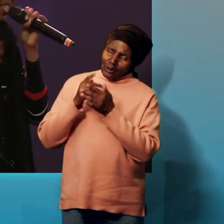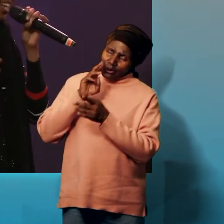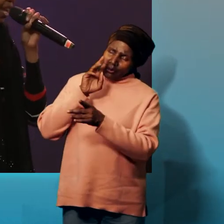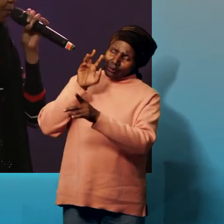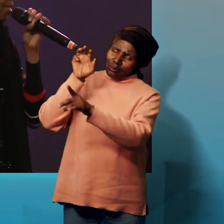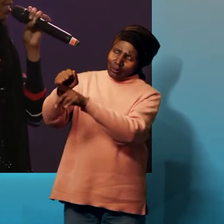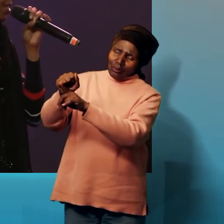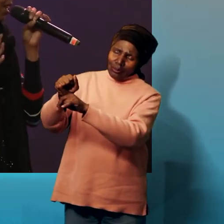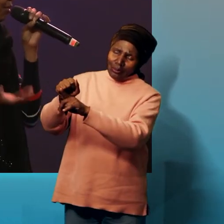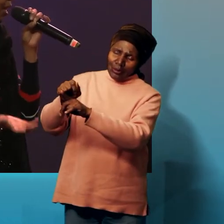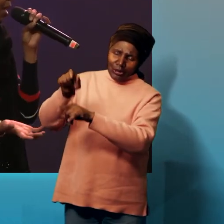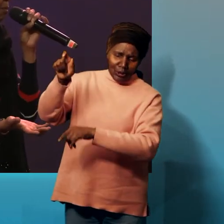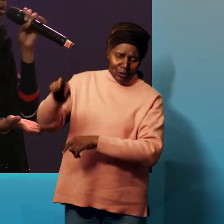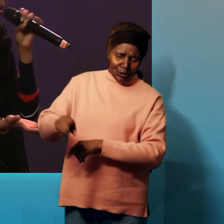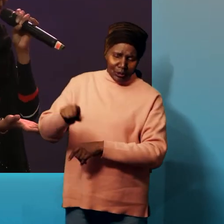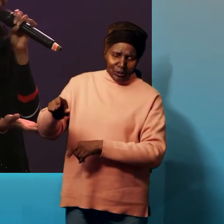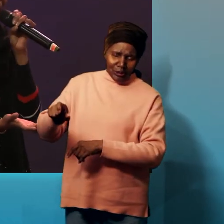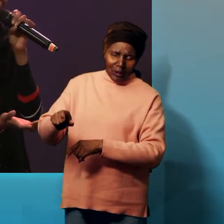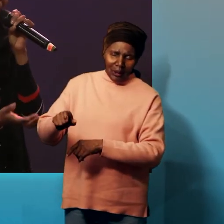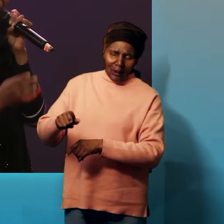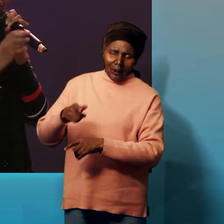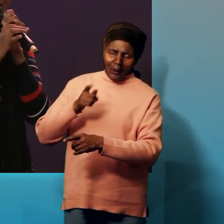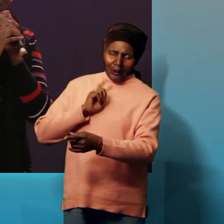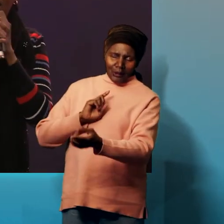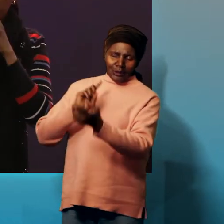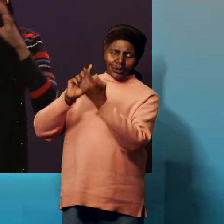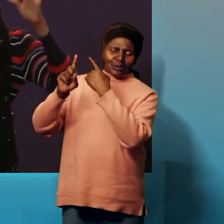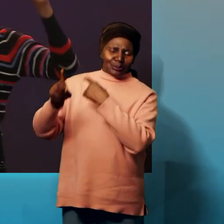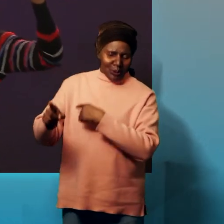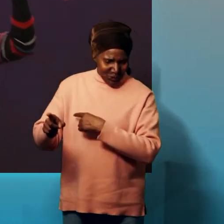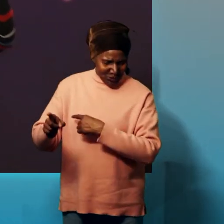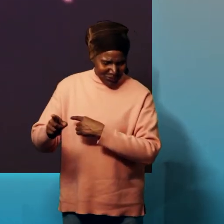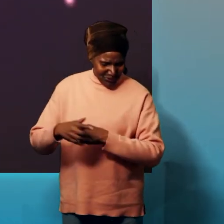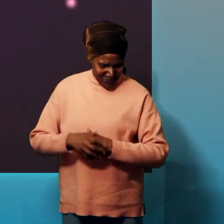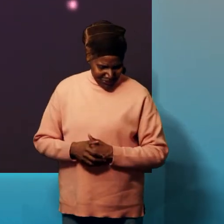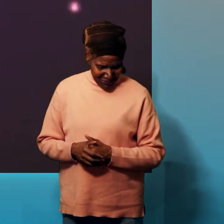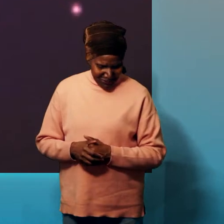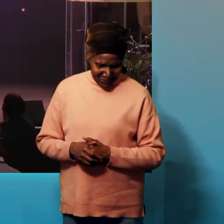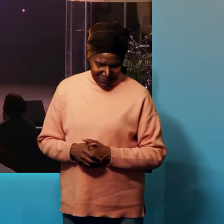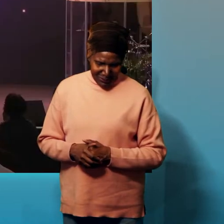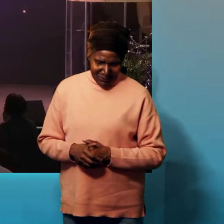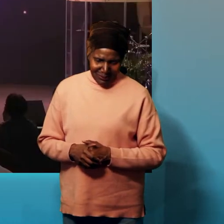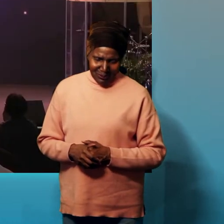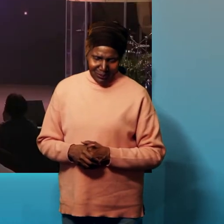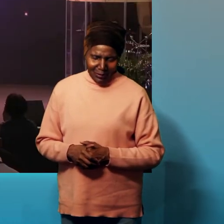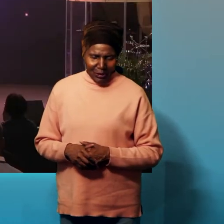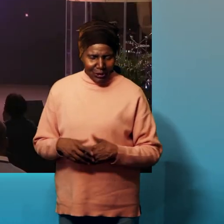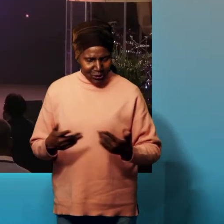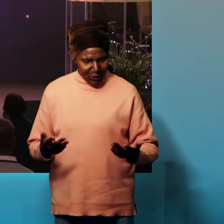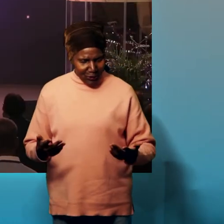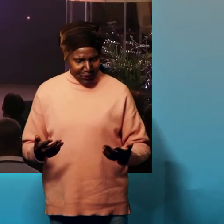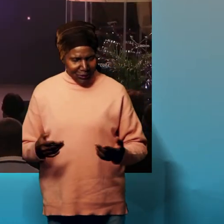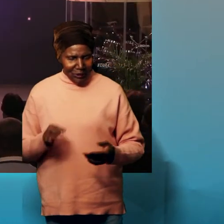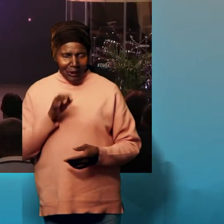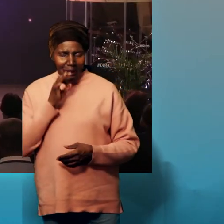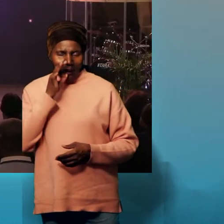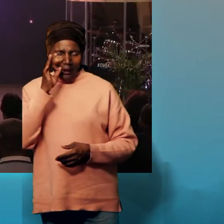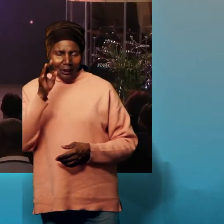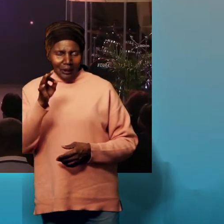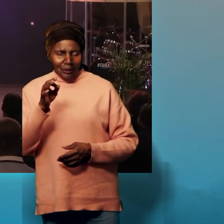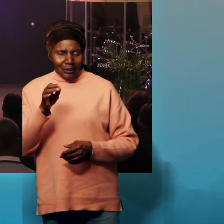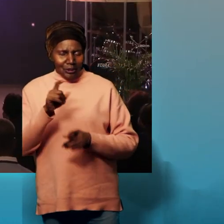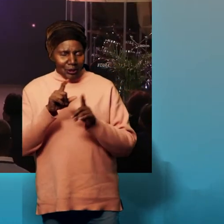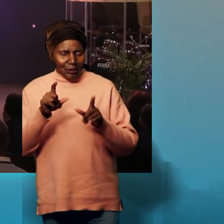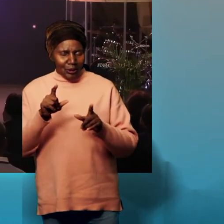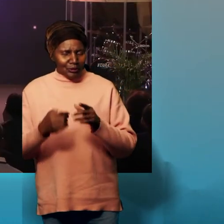is what enables us to love him. Amen? So how about if we ask the Lord for a fresh revelation of his love?